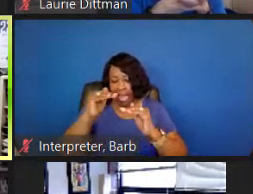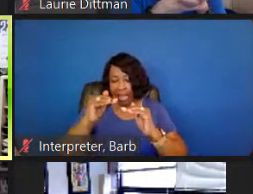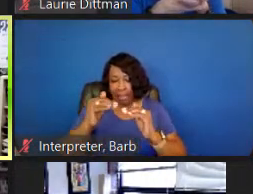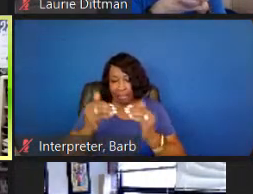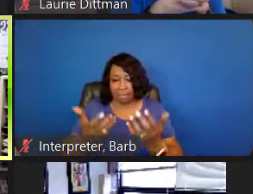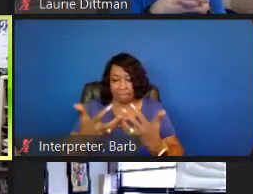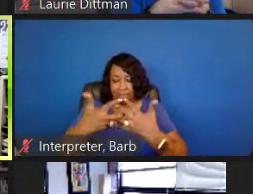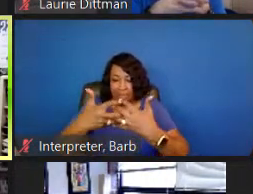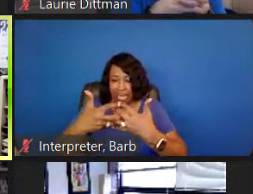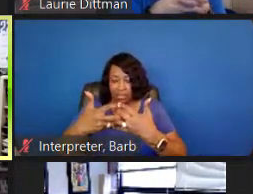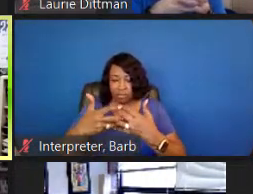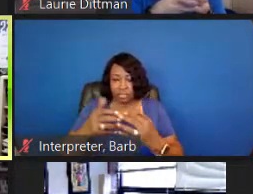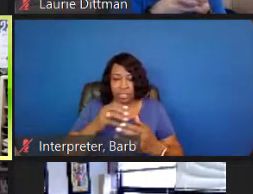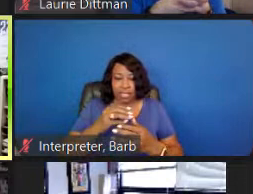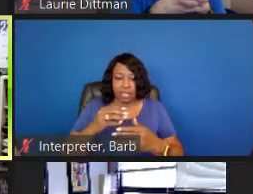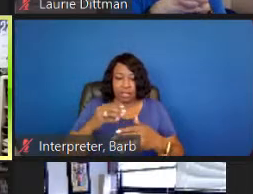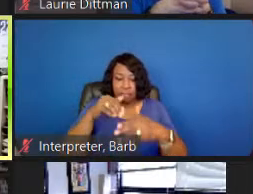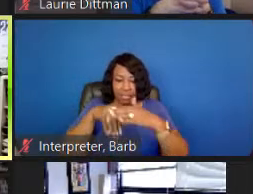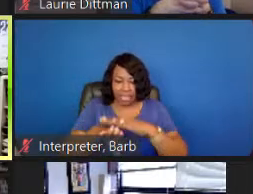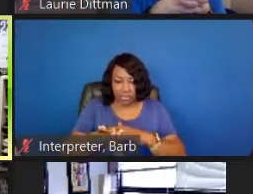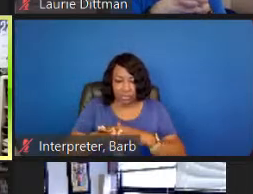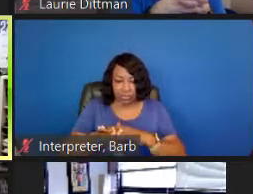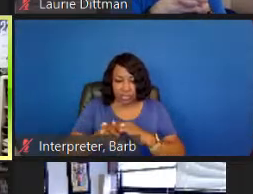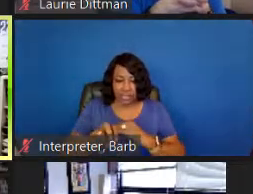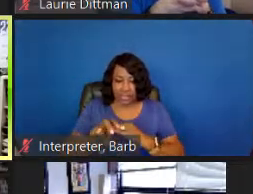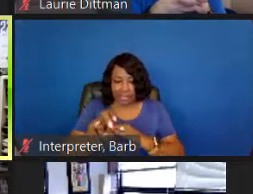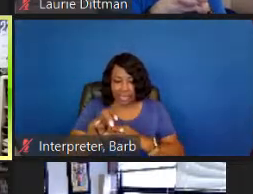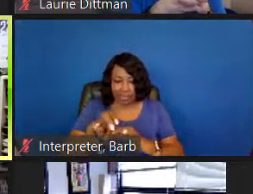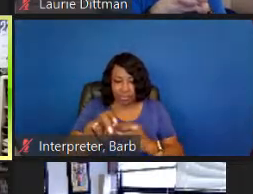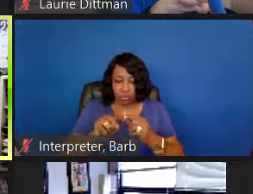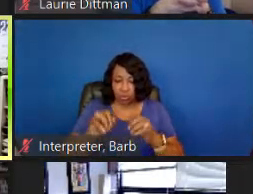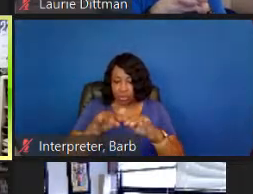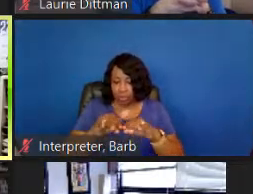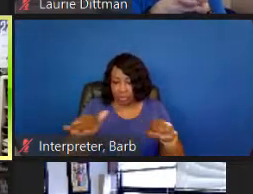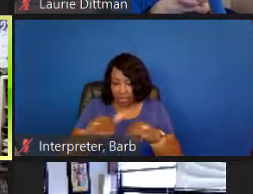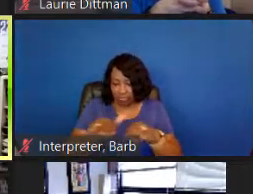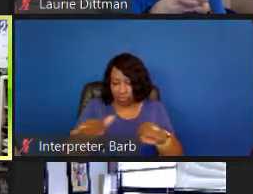the entry step to the platform.